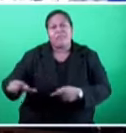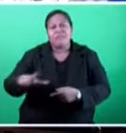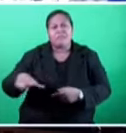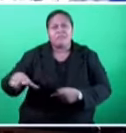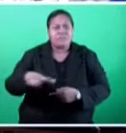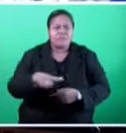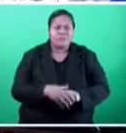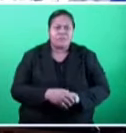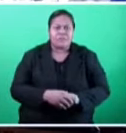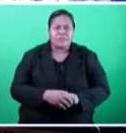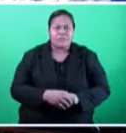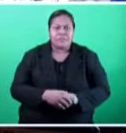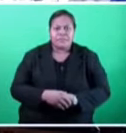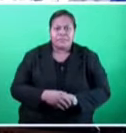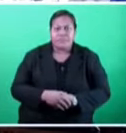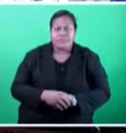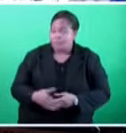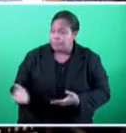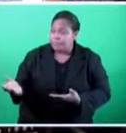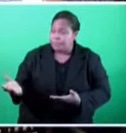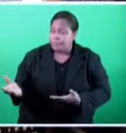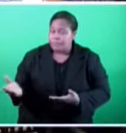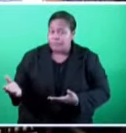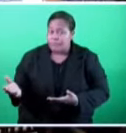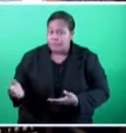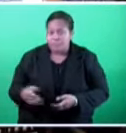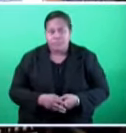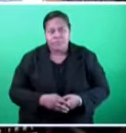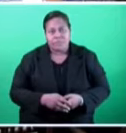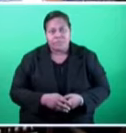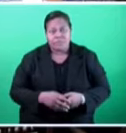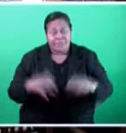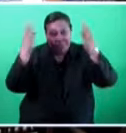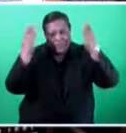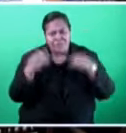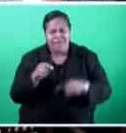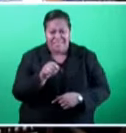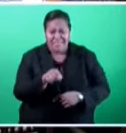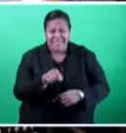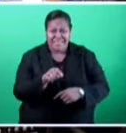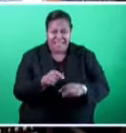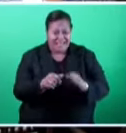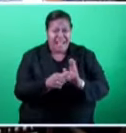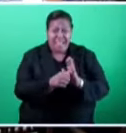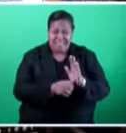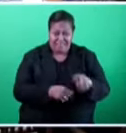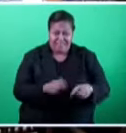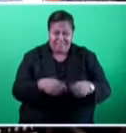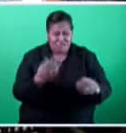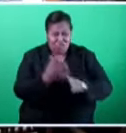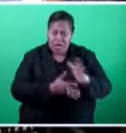Honourable Minister, you have the floor. Mr. Speaker, first of all, that article is incorrect. The article